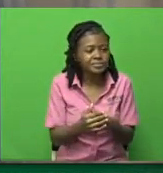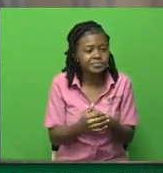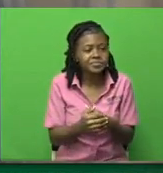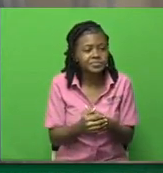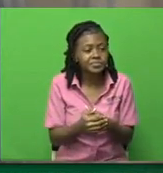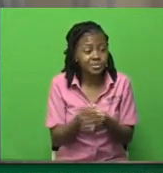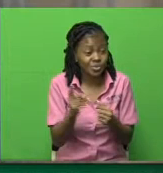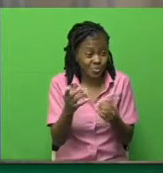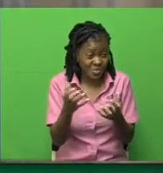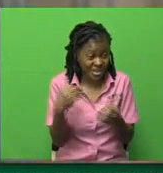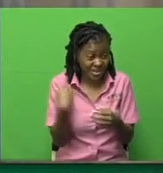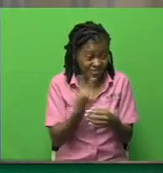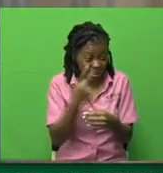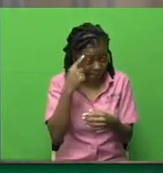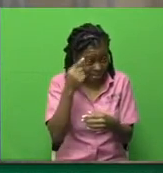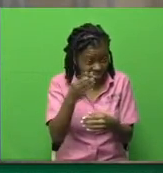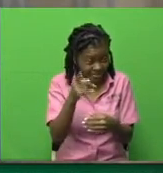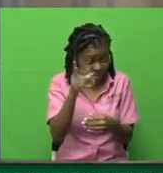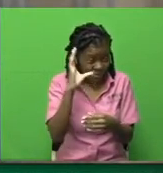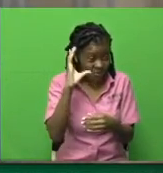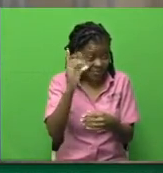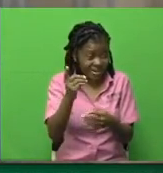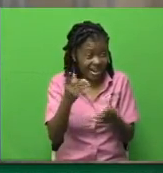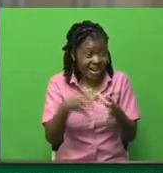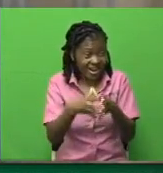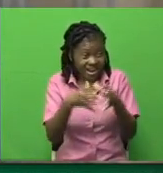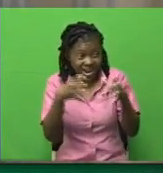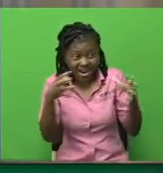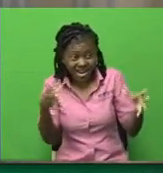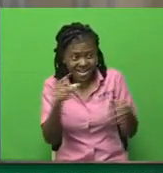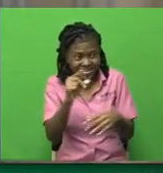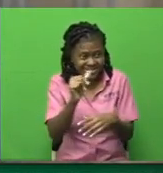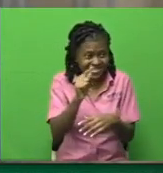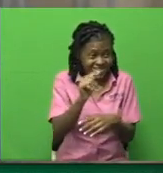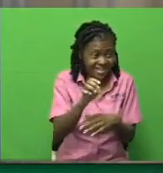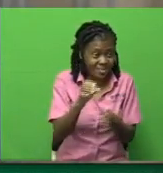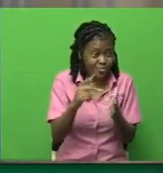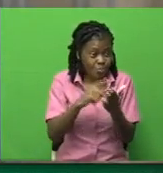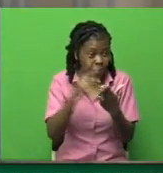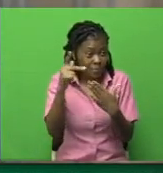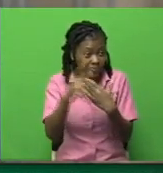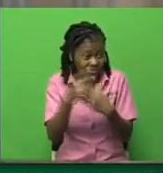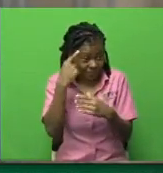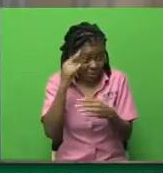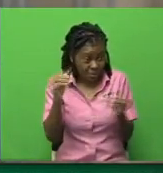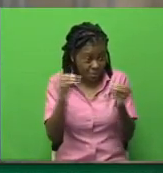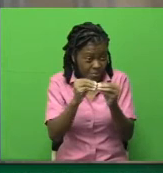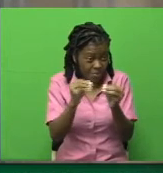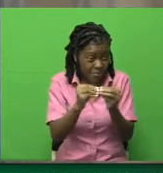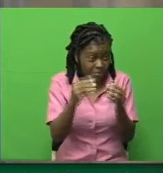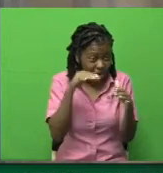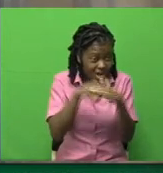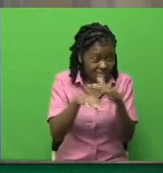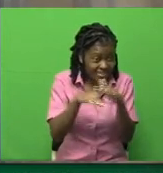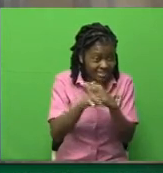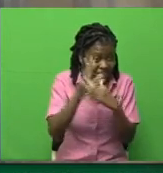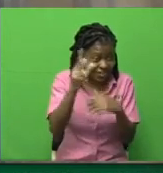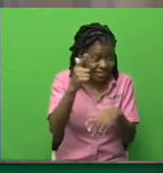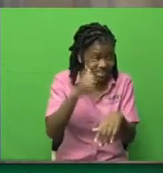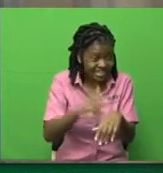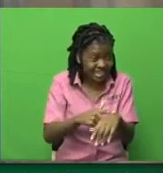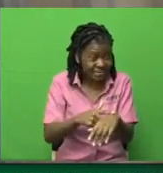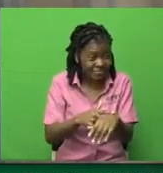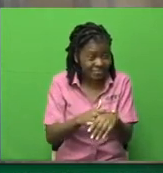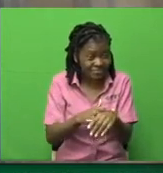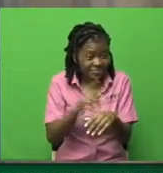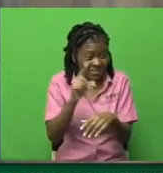that you are going to expand the gate program as described in your budget statement I don't believe you I do not believe you the evidence does not